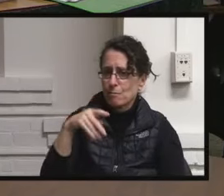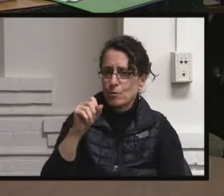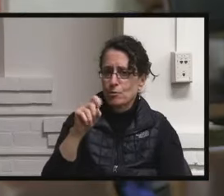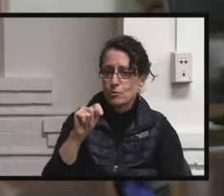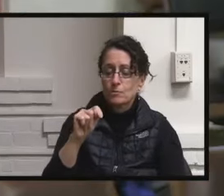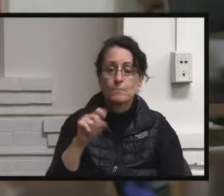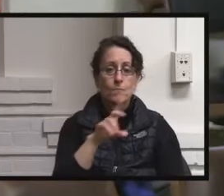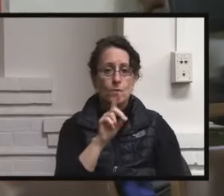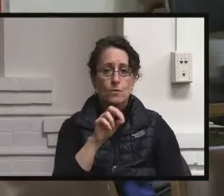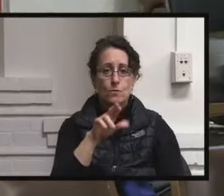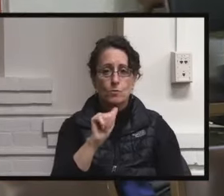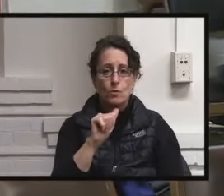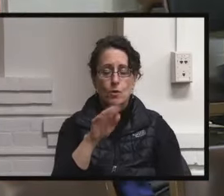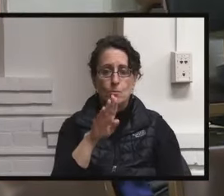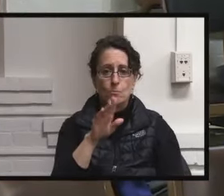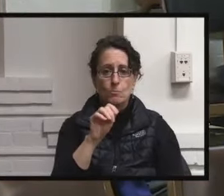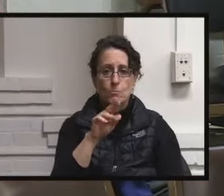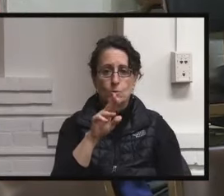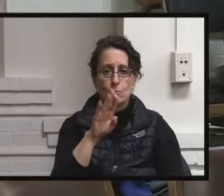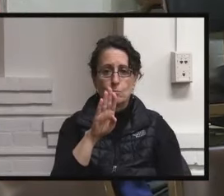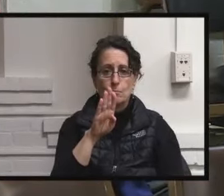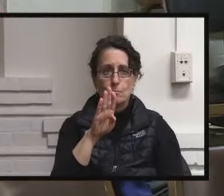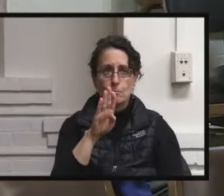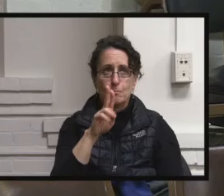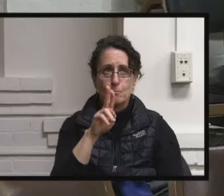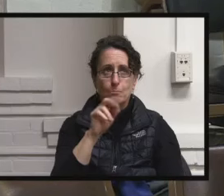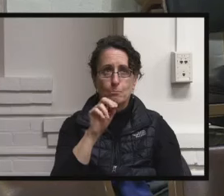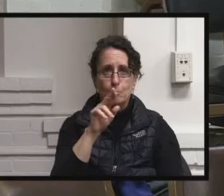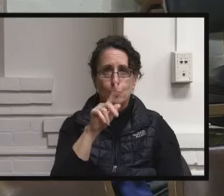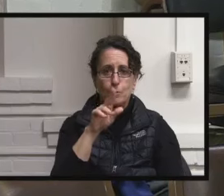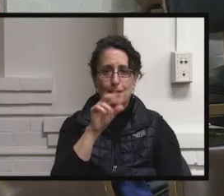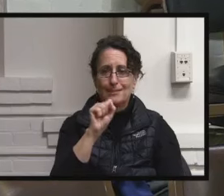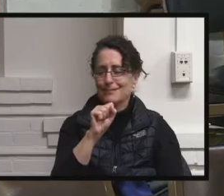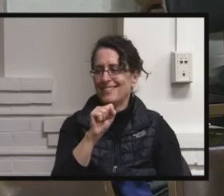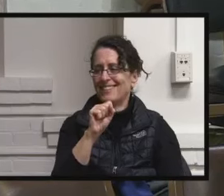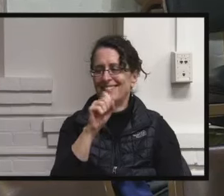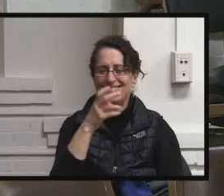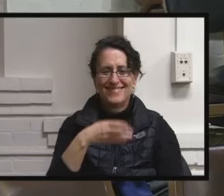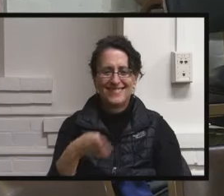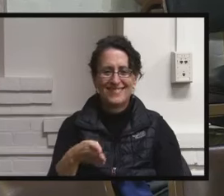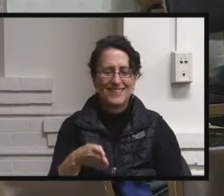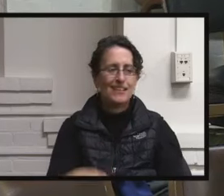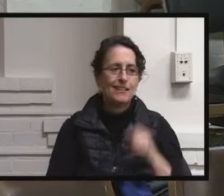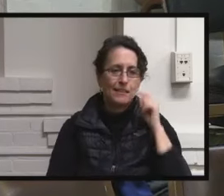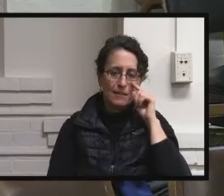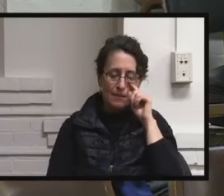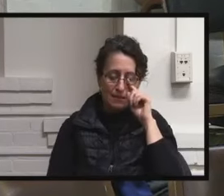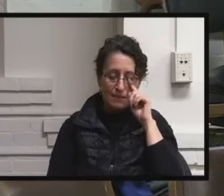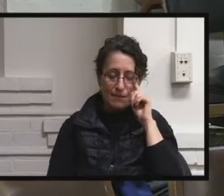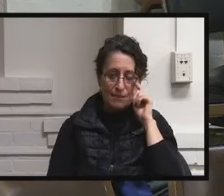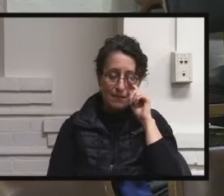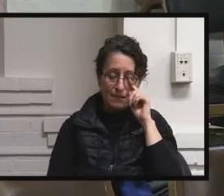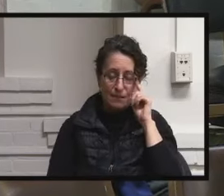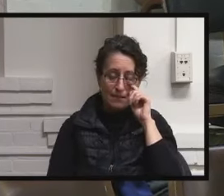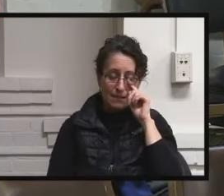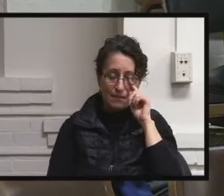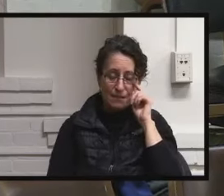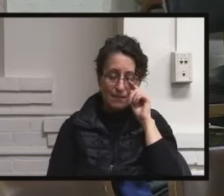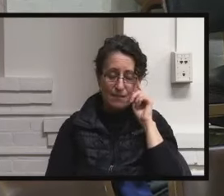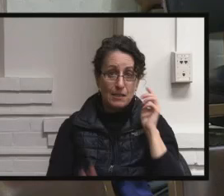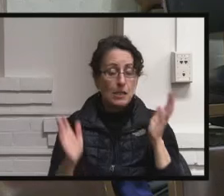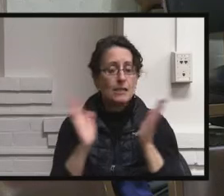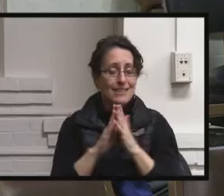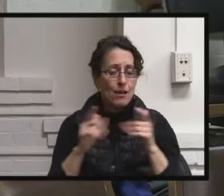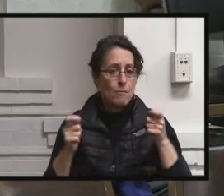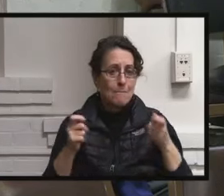Dora Bubalis, Brattleboro. Just a thought. The town manager mentioned the issues with some people with